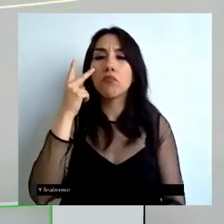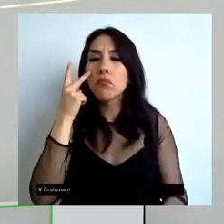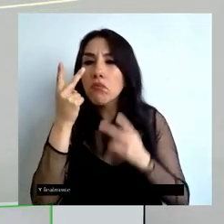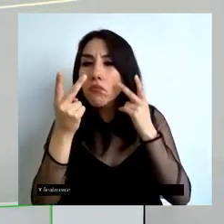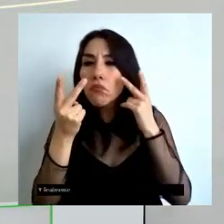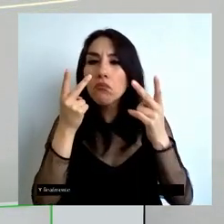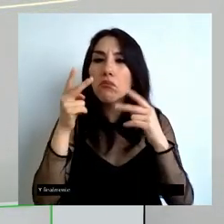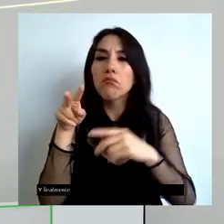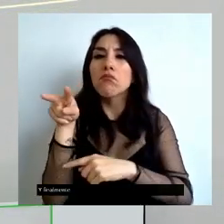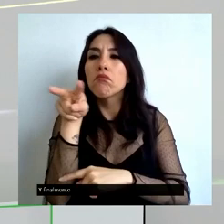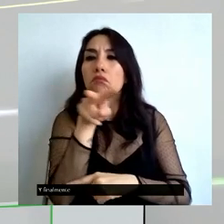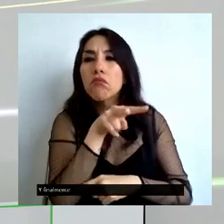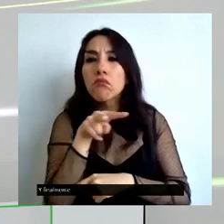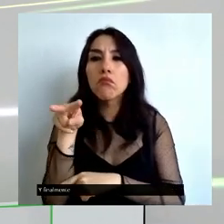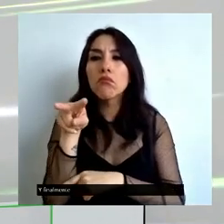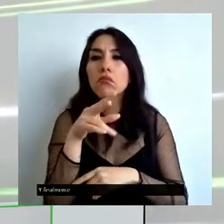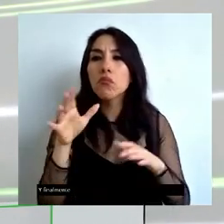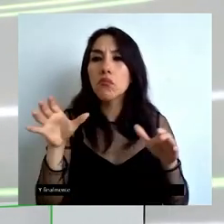regulating and